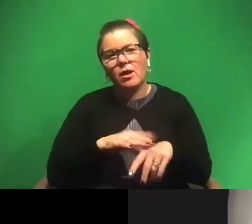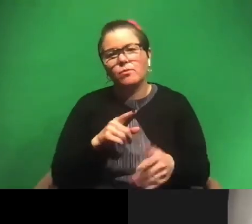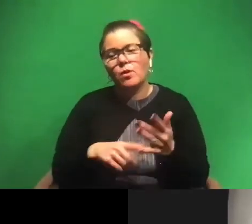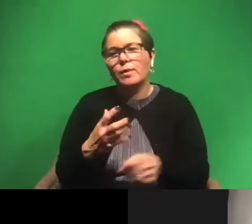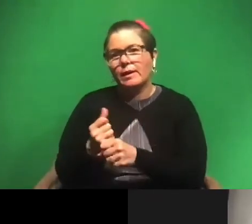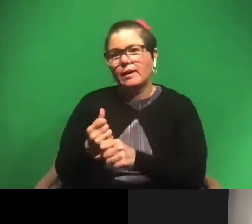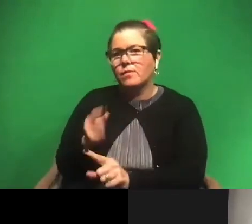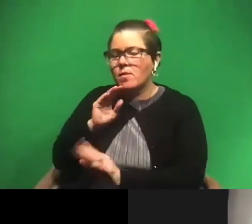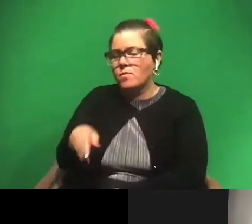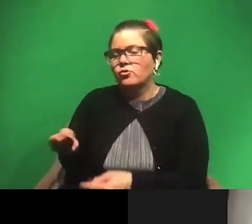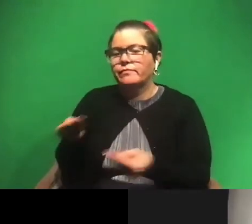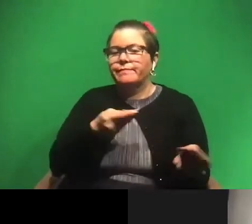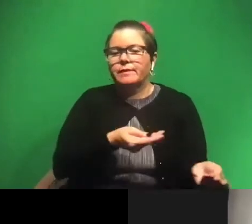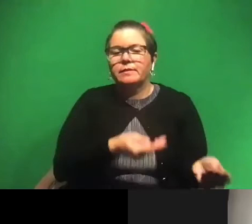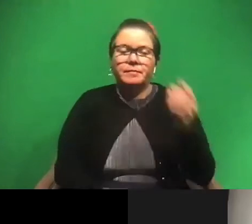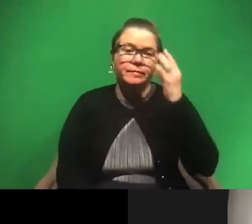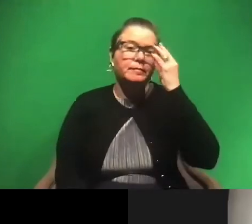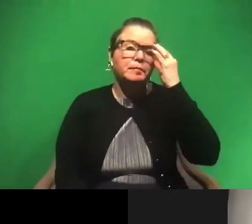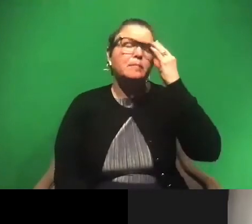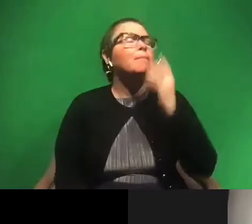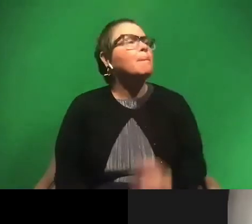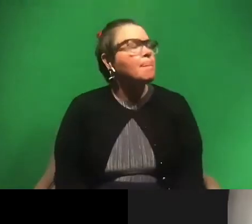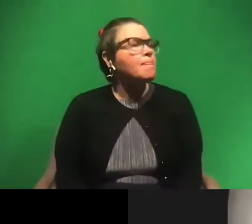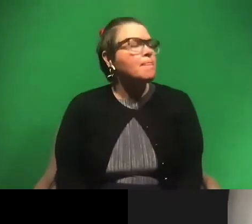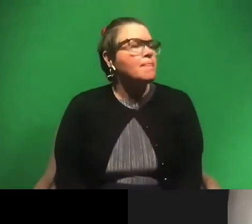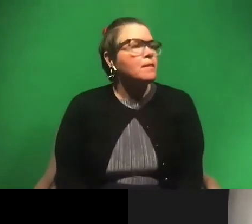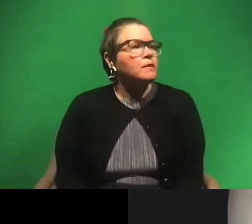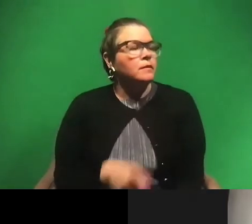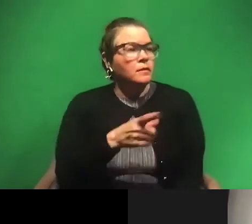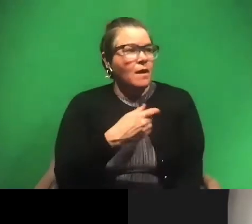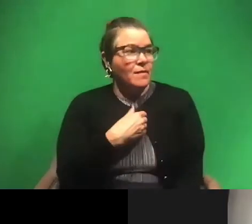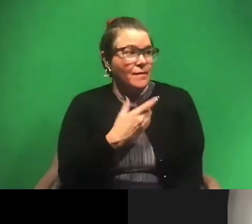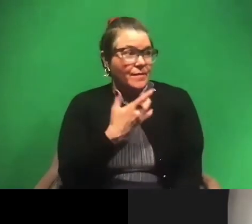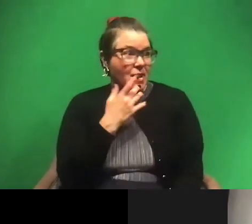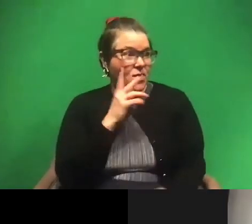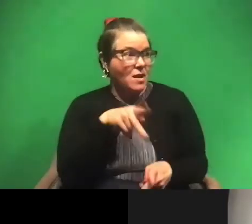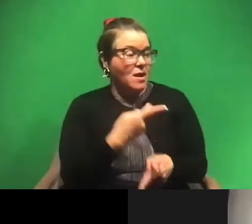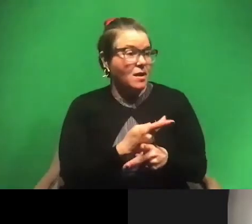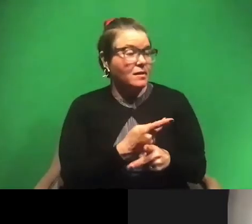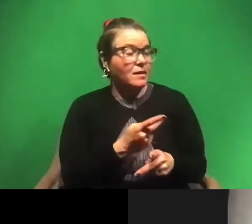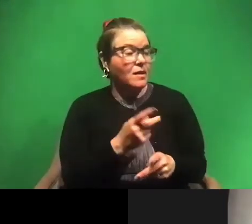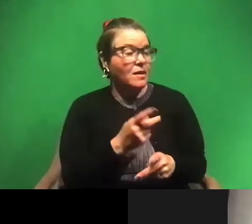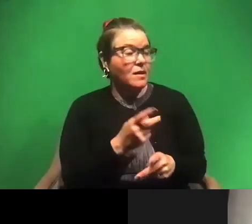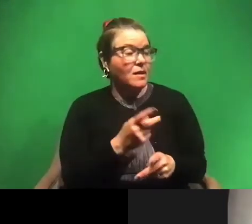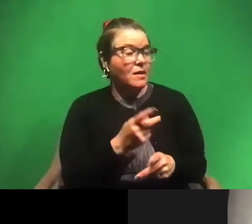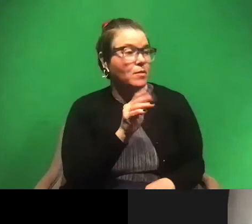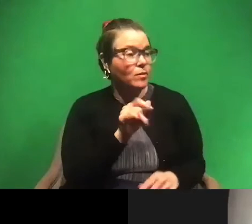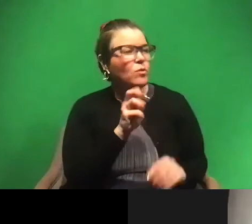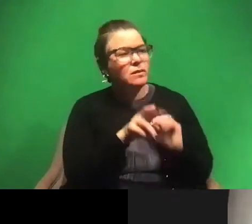them. Cool. Let's see. Do you have a favorite type of abalone or snail?